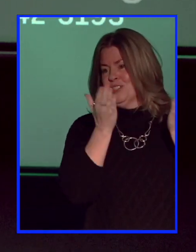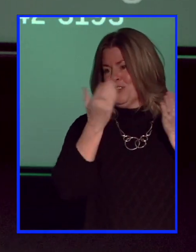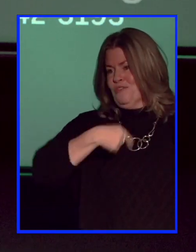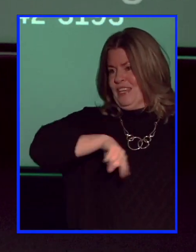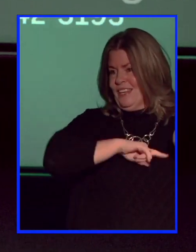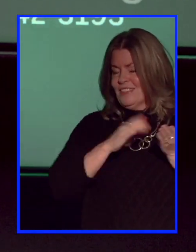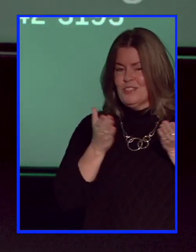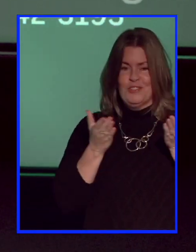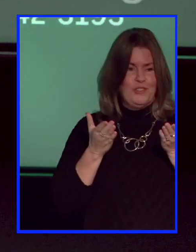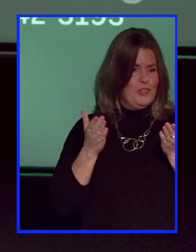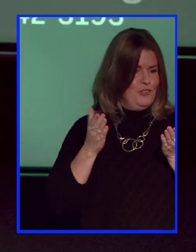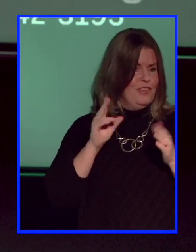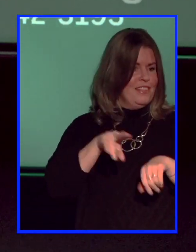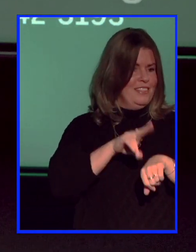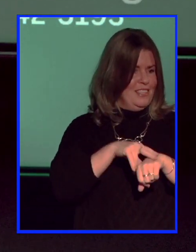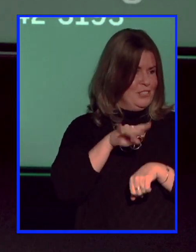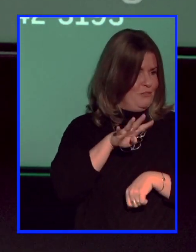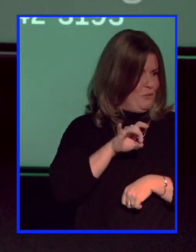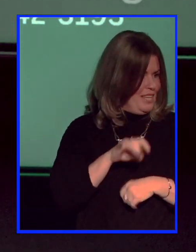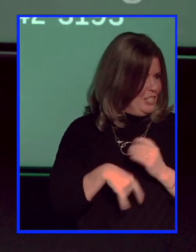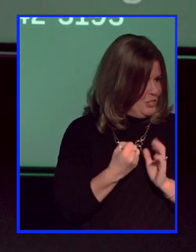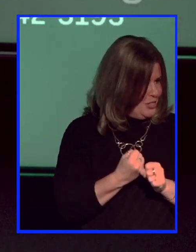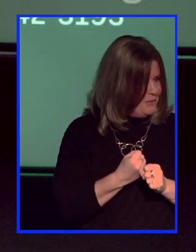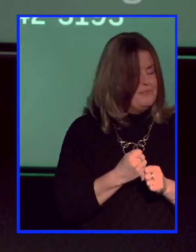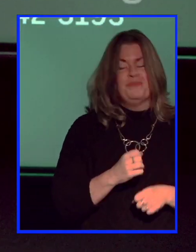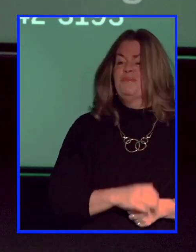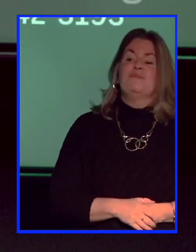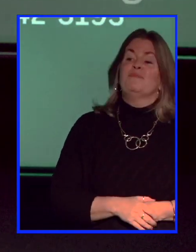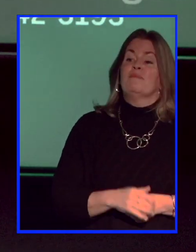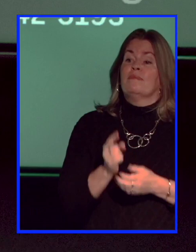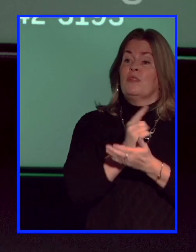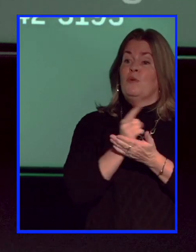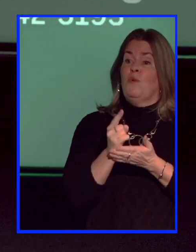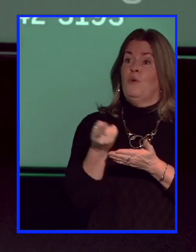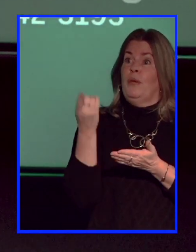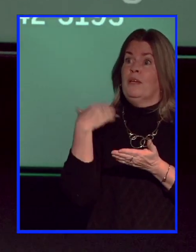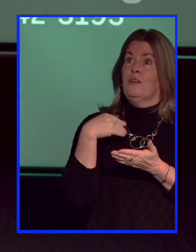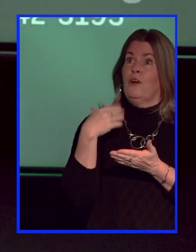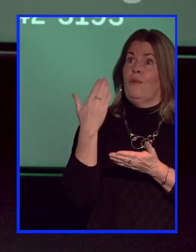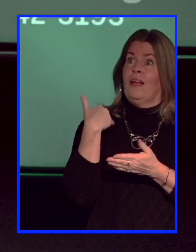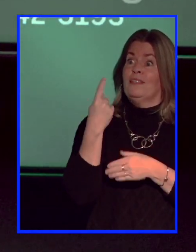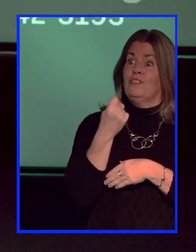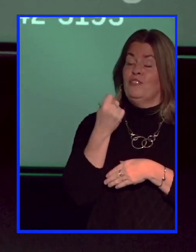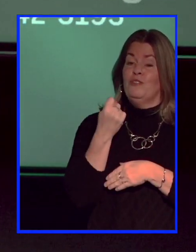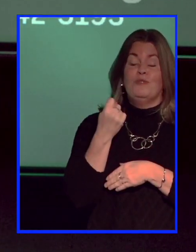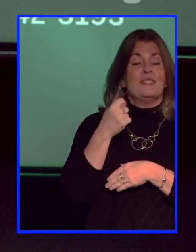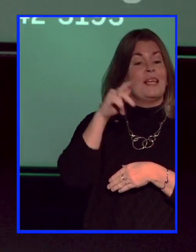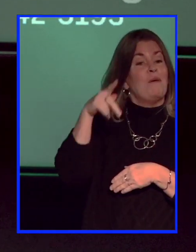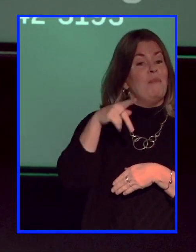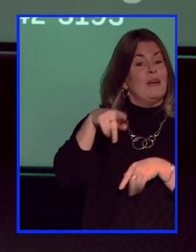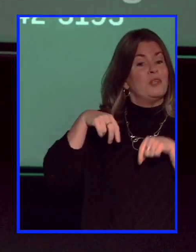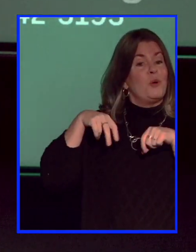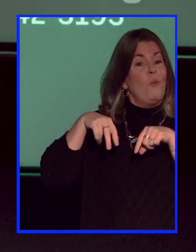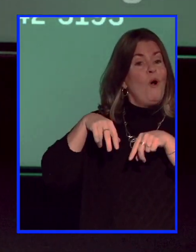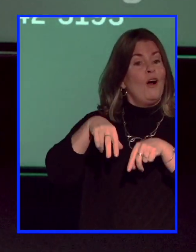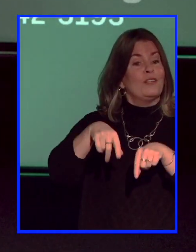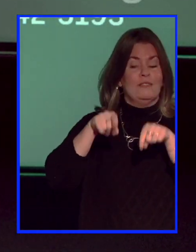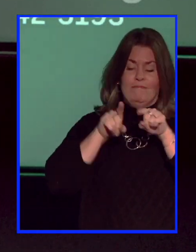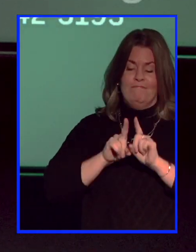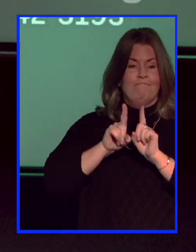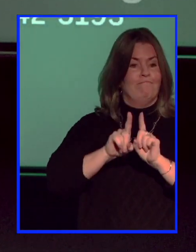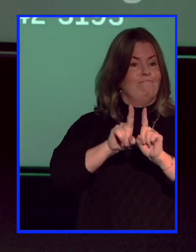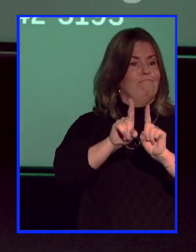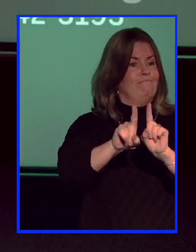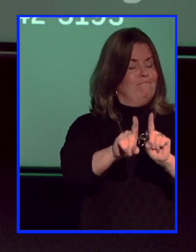nation for 48 years. And then a week ago on Tuesday, Patrick walked me down the aisle to take the oath of office